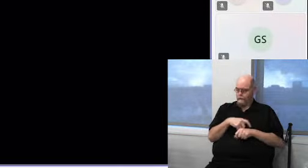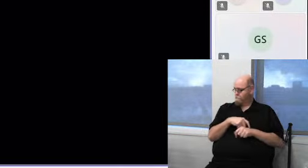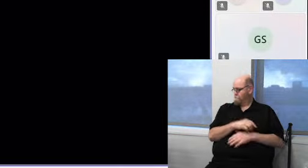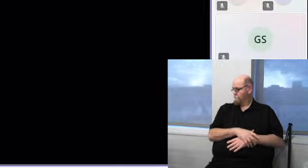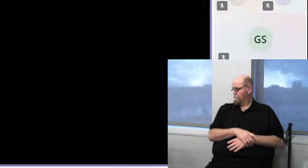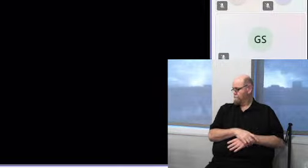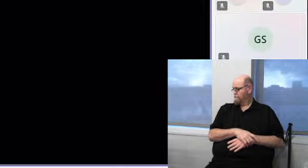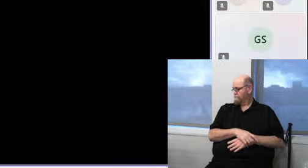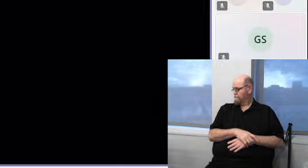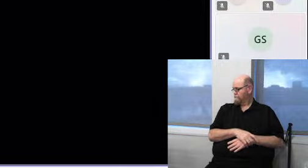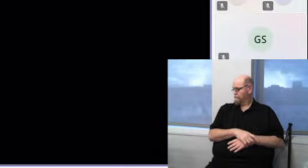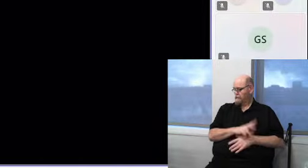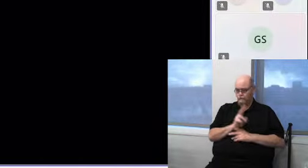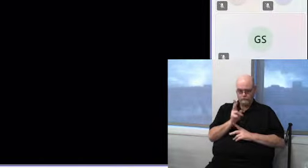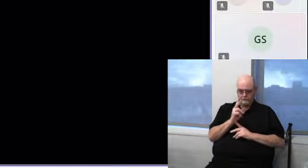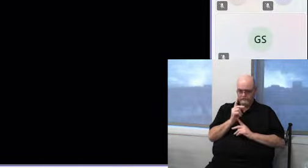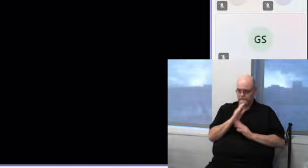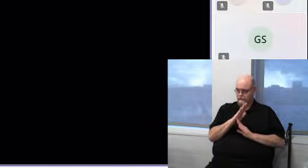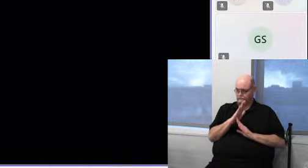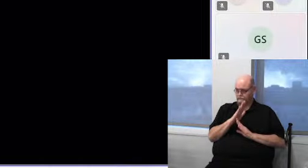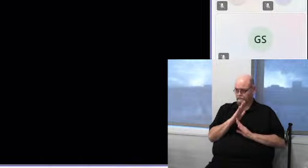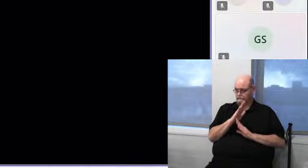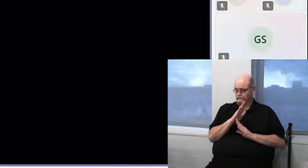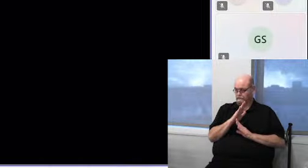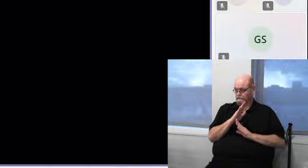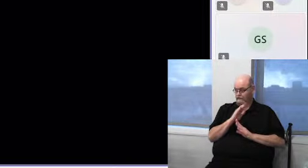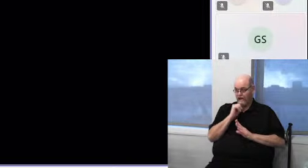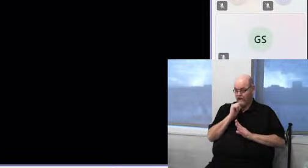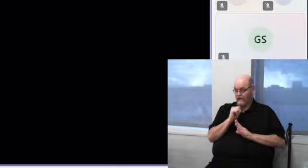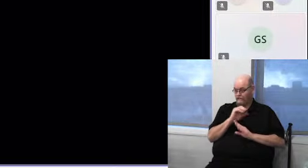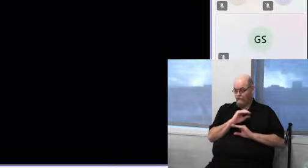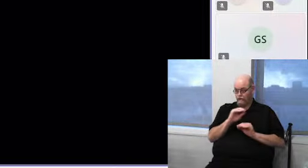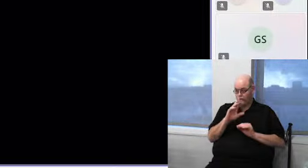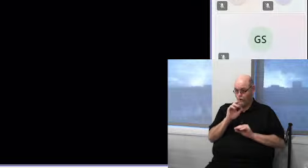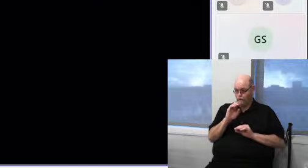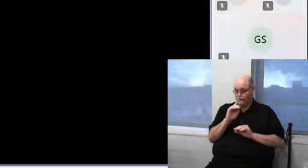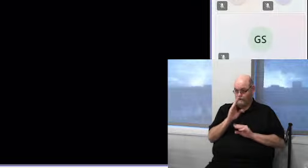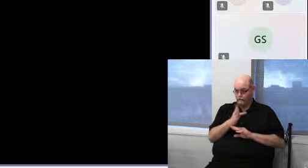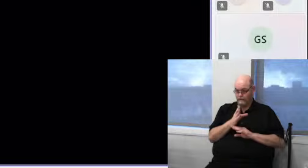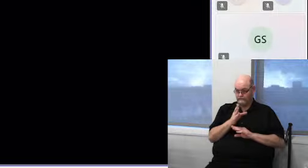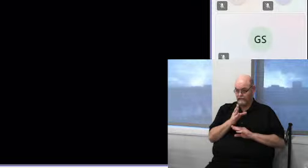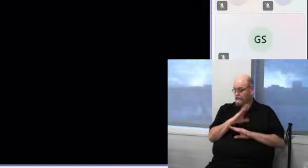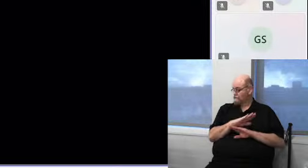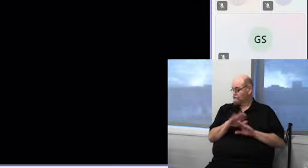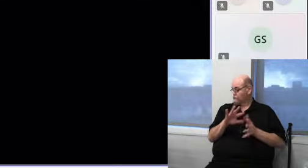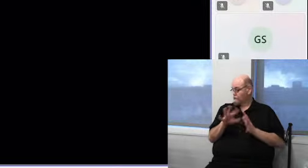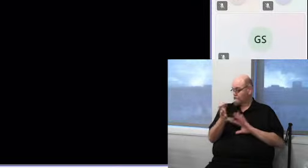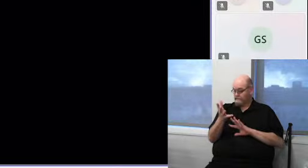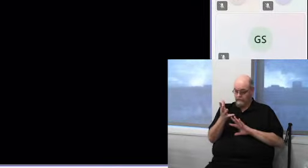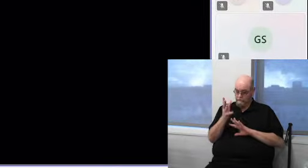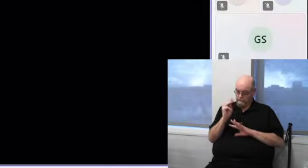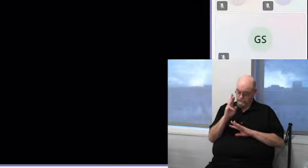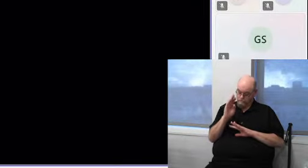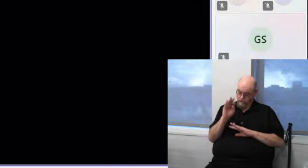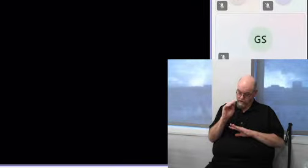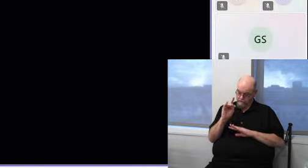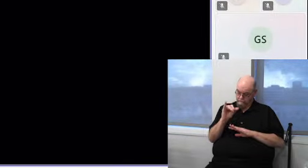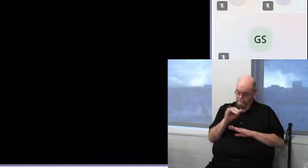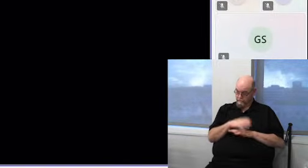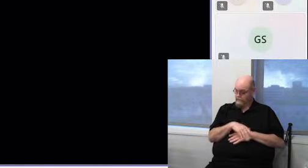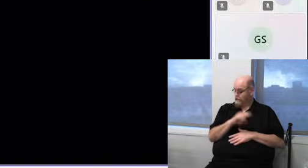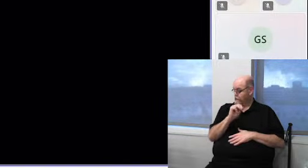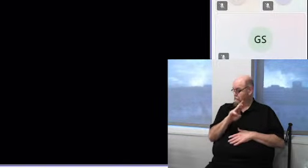right now. 2 minutes top. Go. And there's not going to be any redirect after this, and don't foul it up, Mr. Brady,